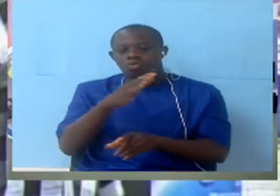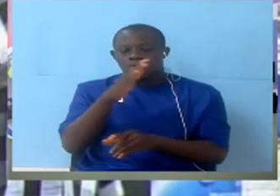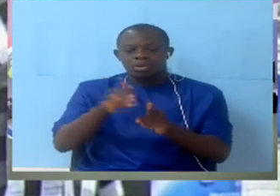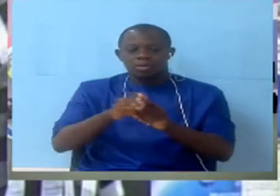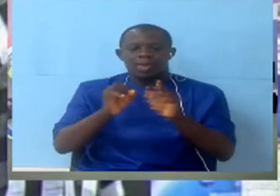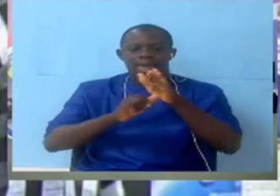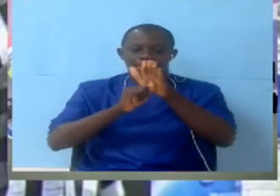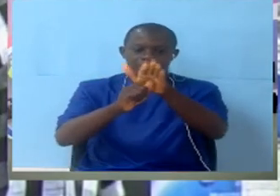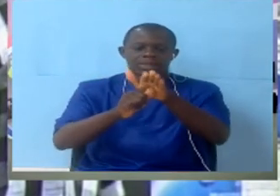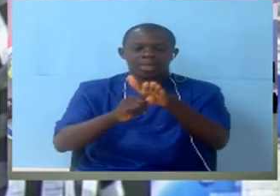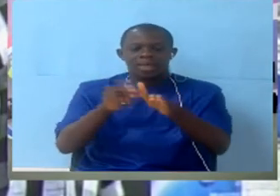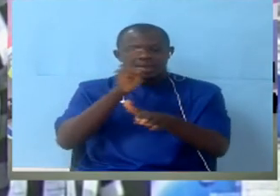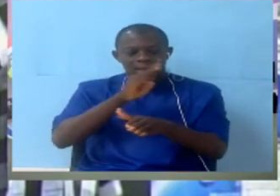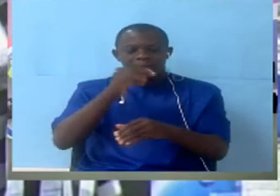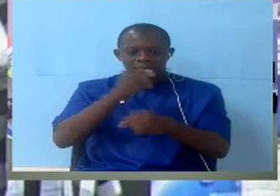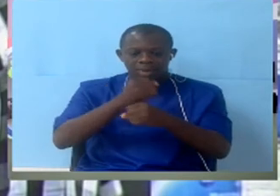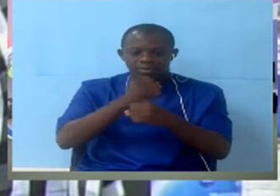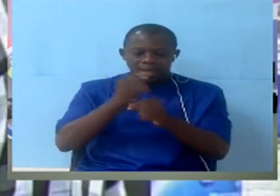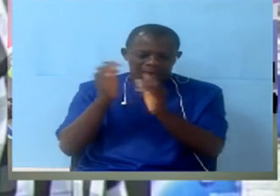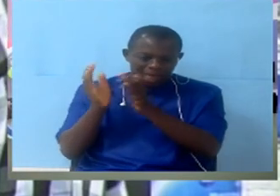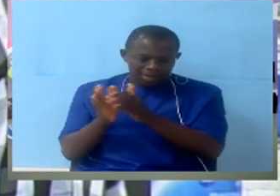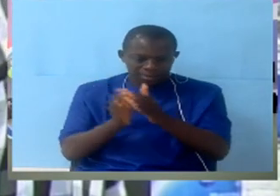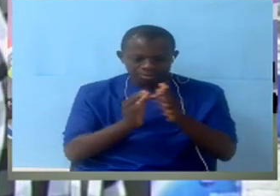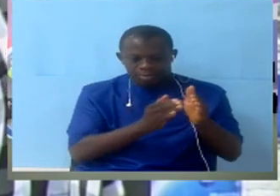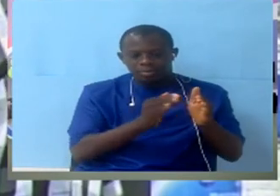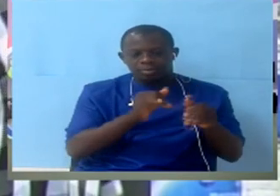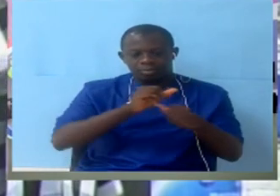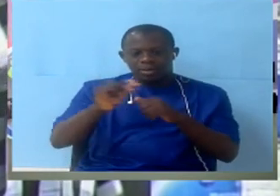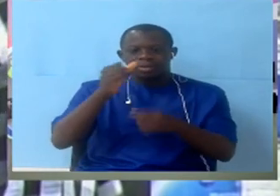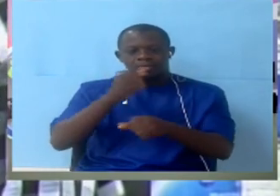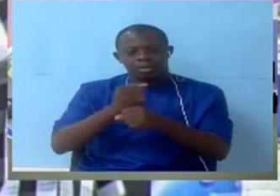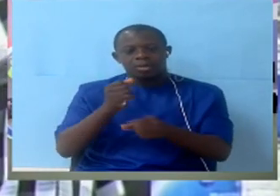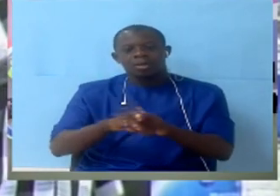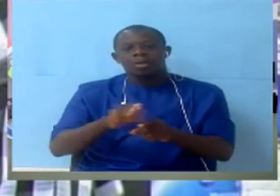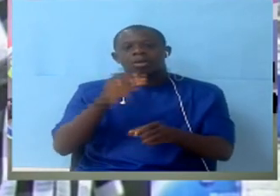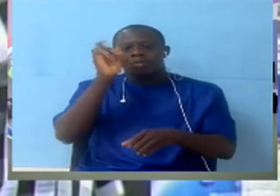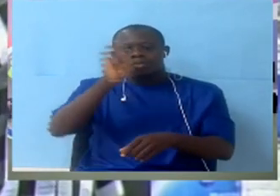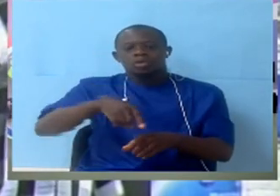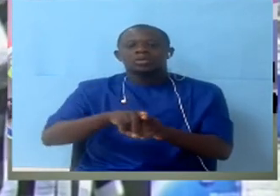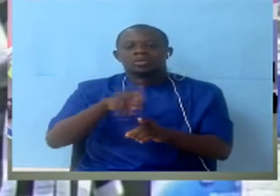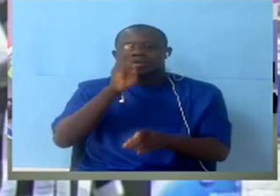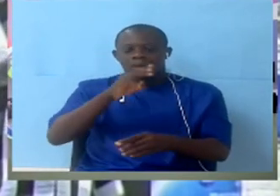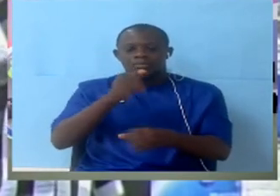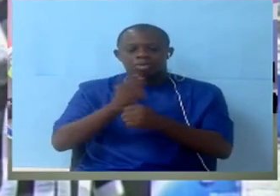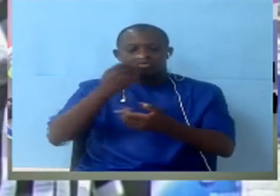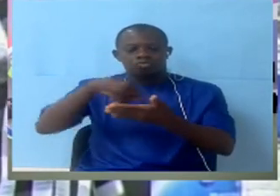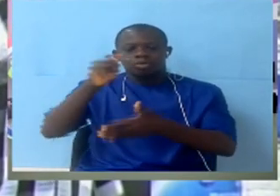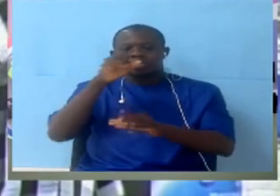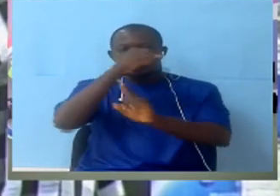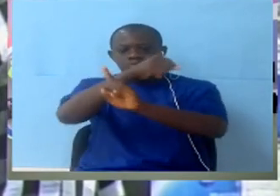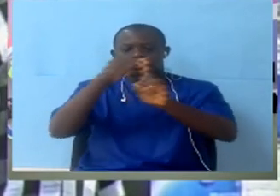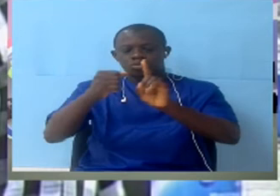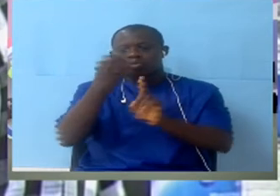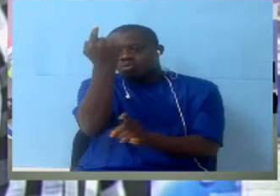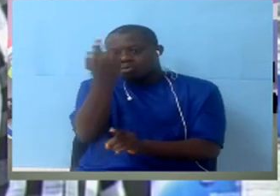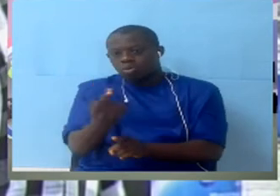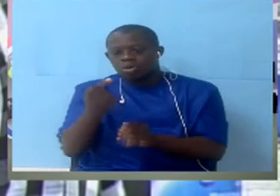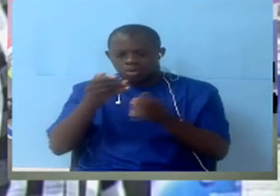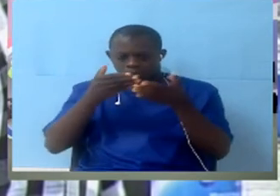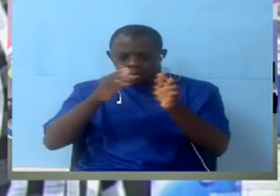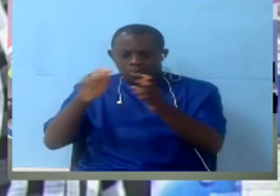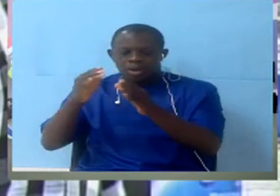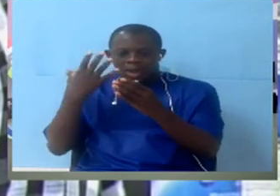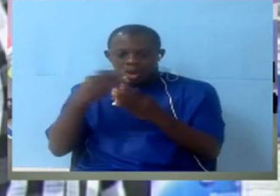and try to make arrangements. Because nga je ko dasi wolewe si diam no bango president fo ngoy. To correct the situation, and that's the only way how I can talk